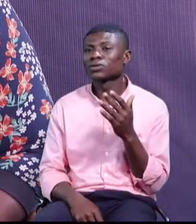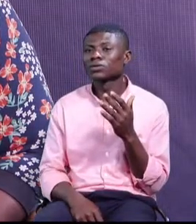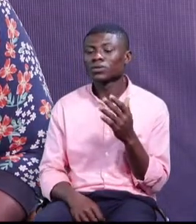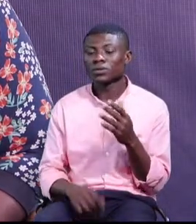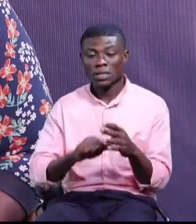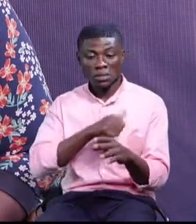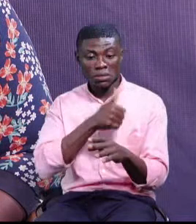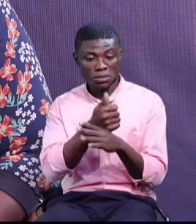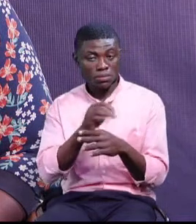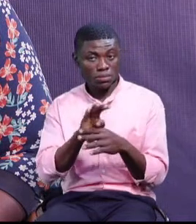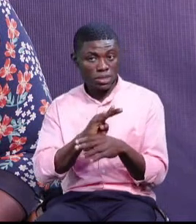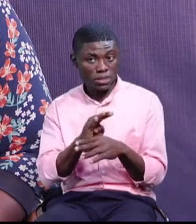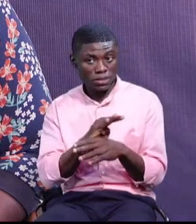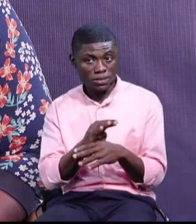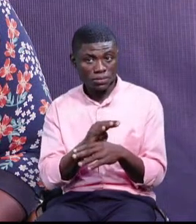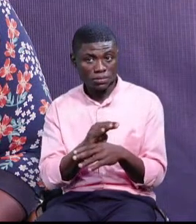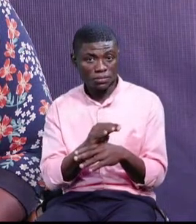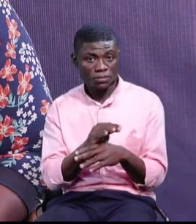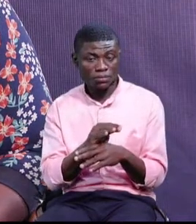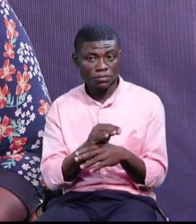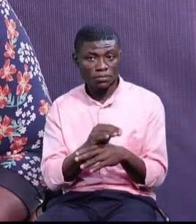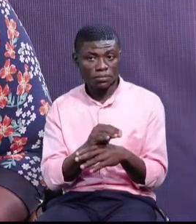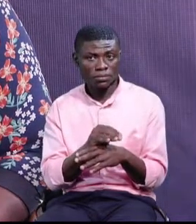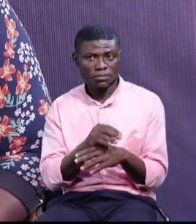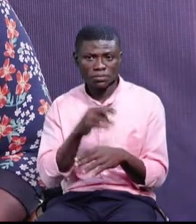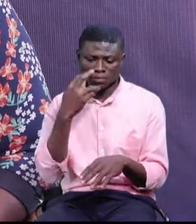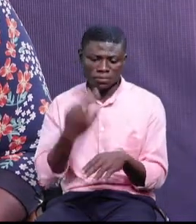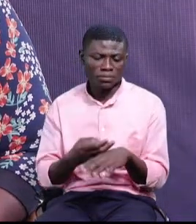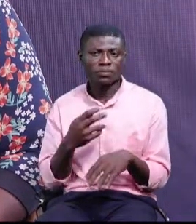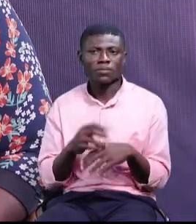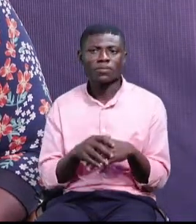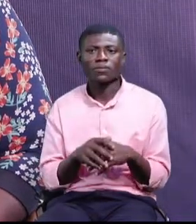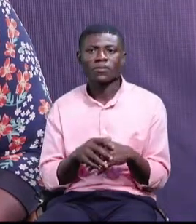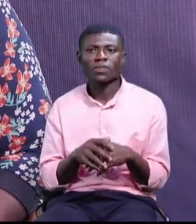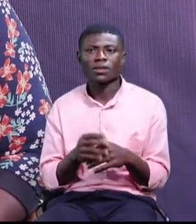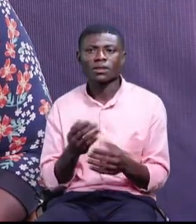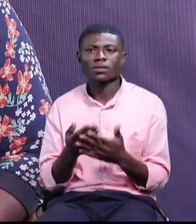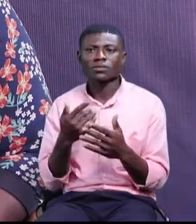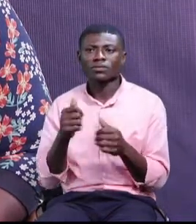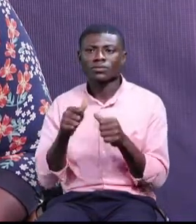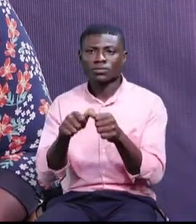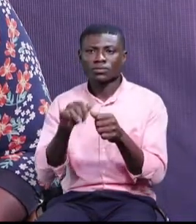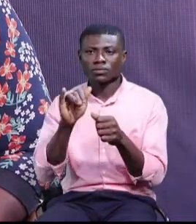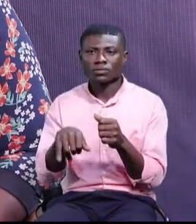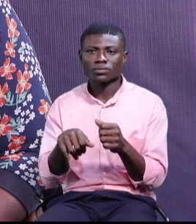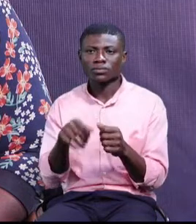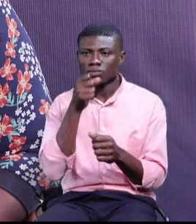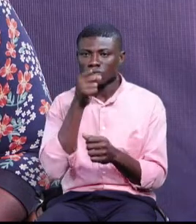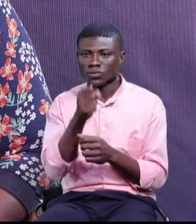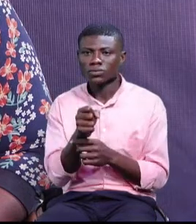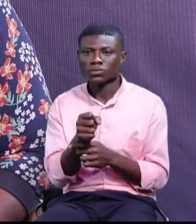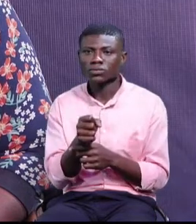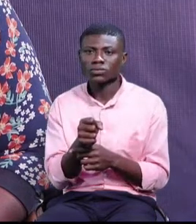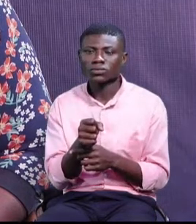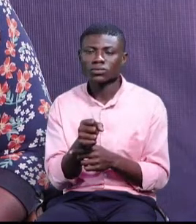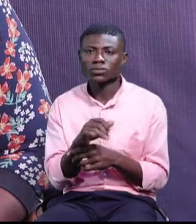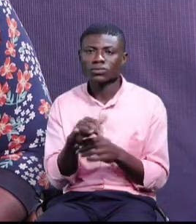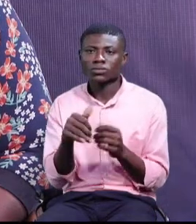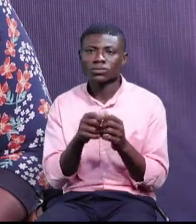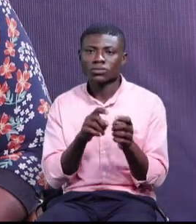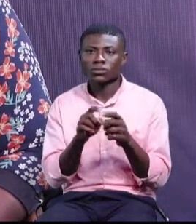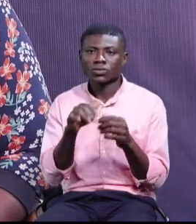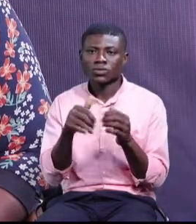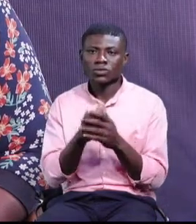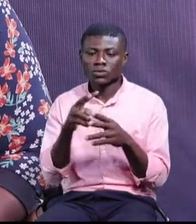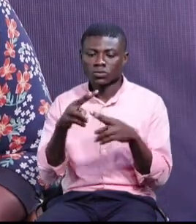setting up a business is a big task. So before you do that, make sure you've done